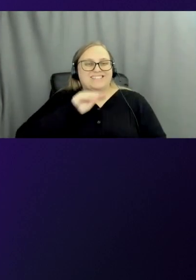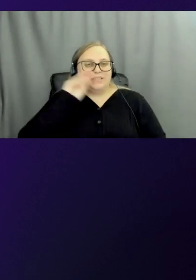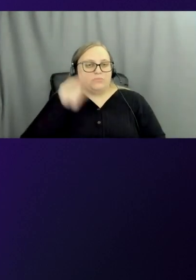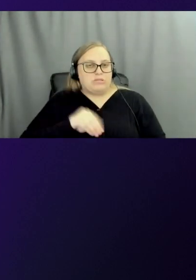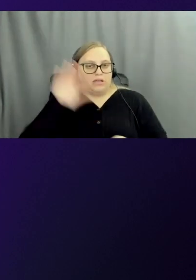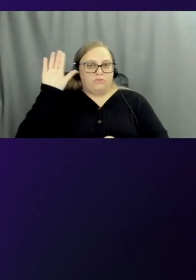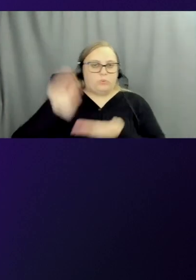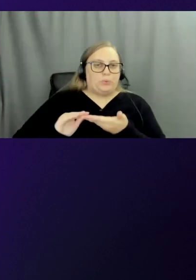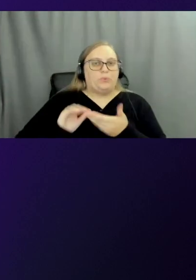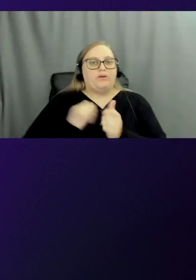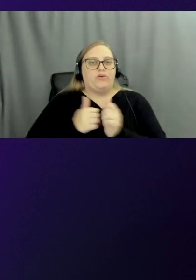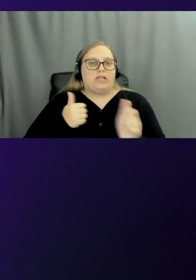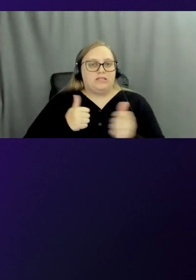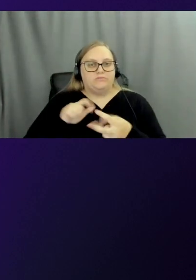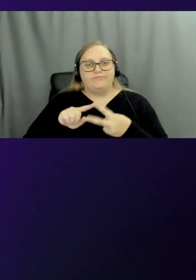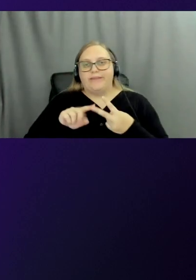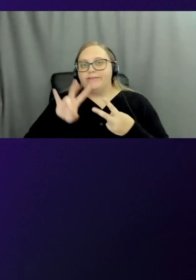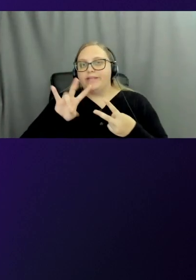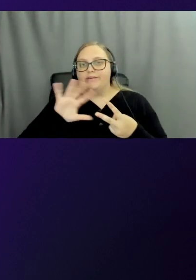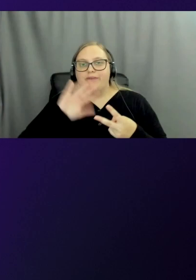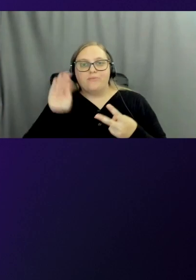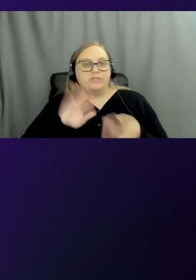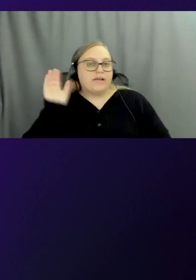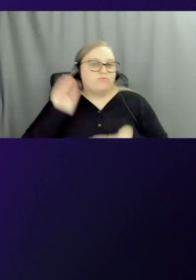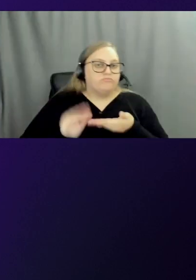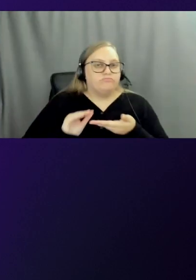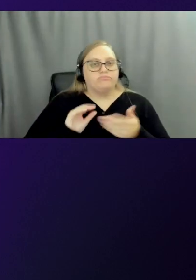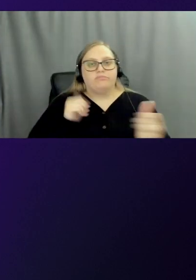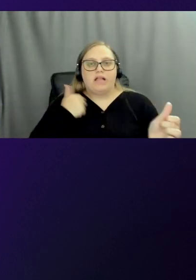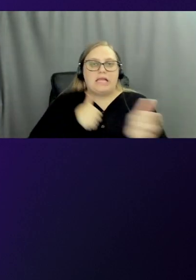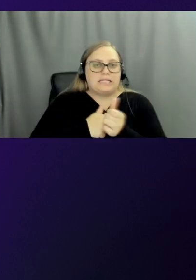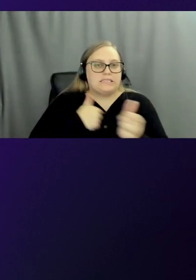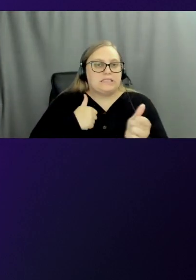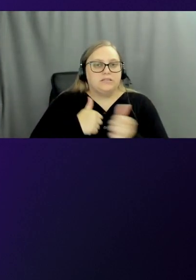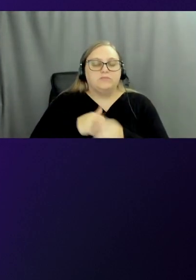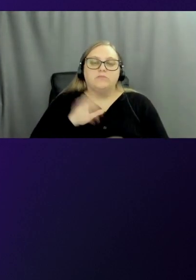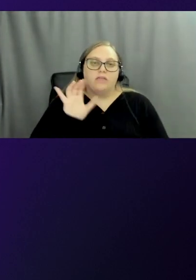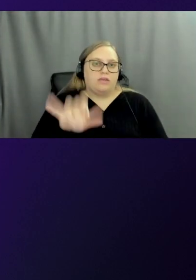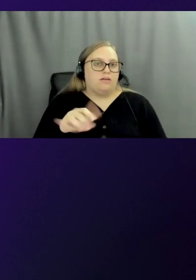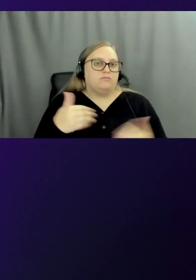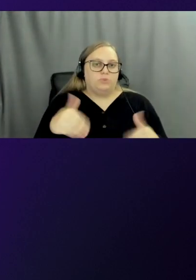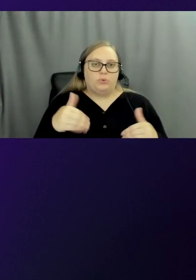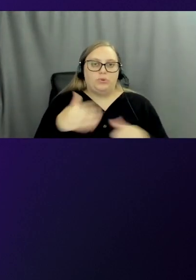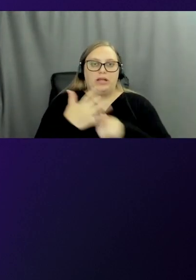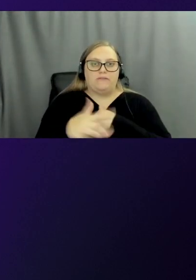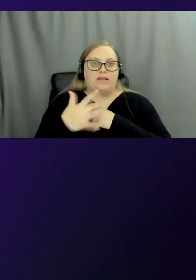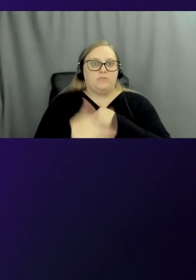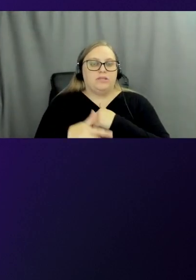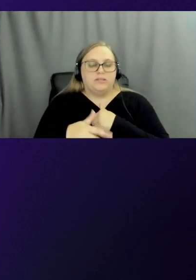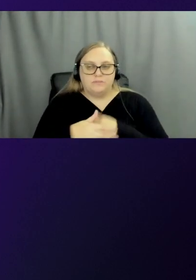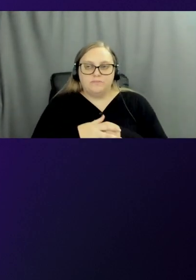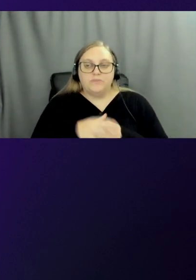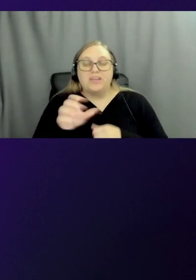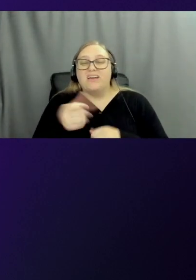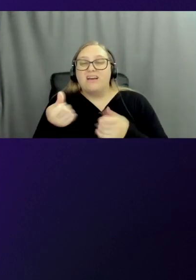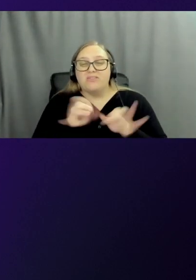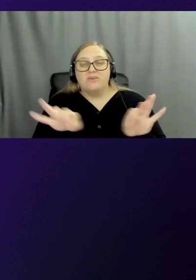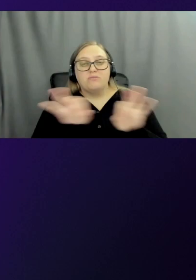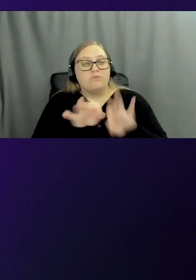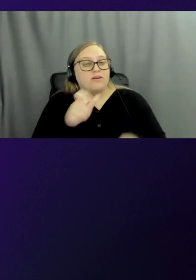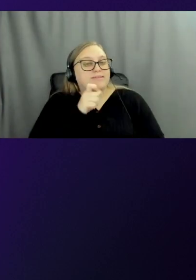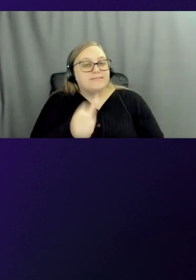and 75% reduction in the latency variability. And the other key thing is we don't just focus